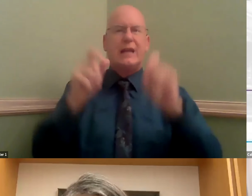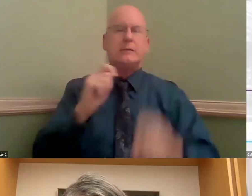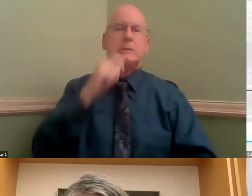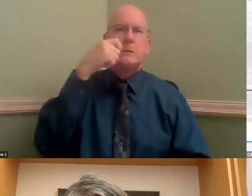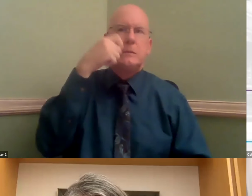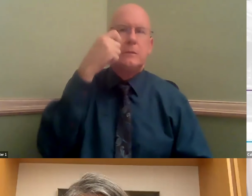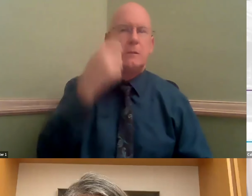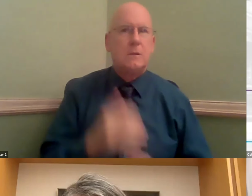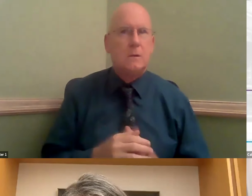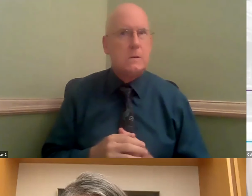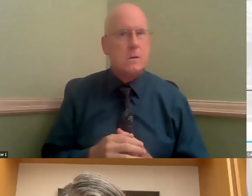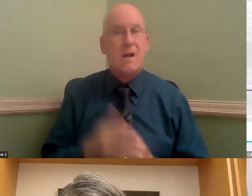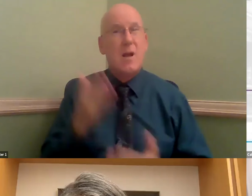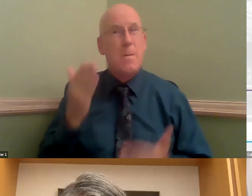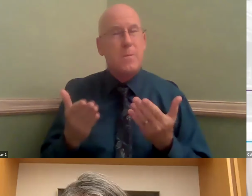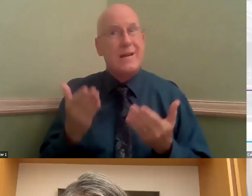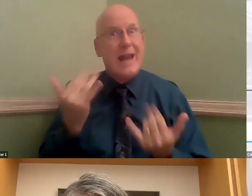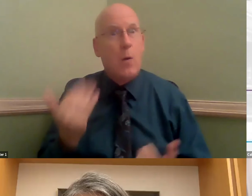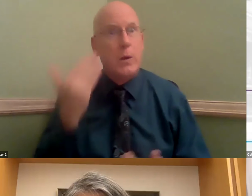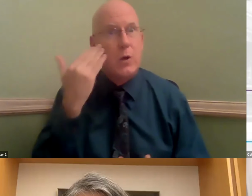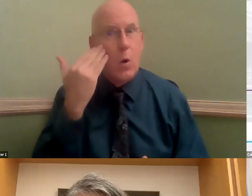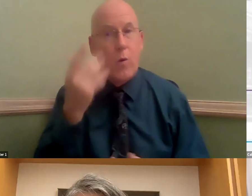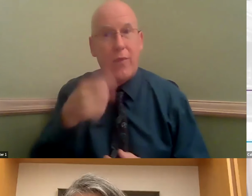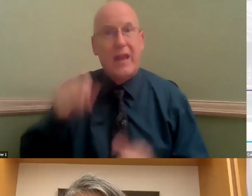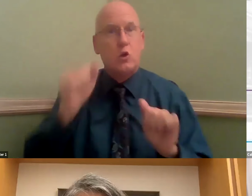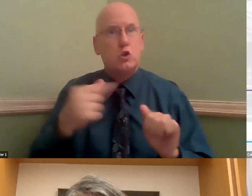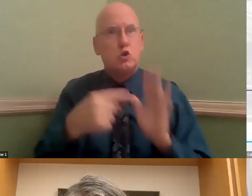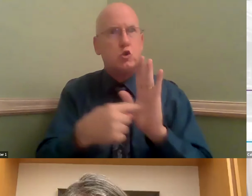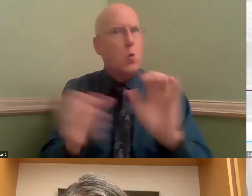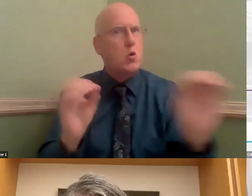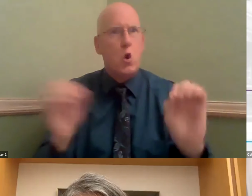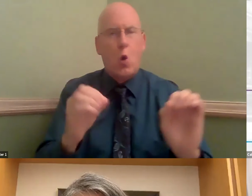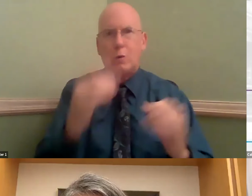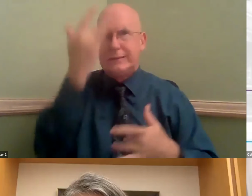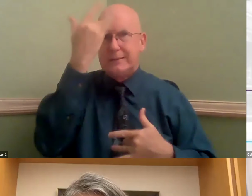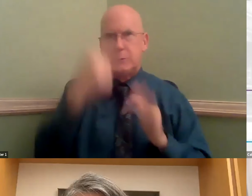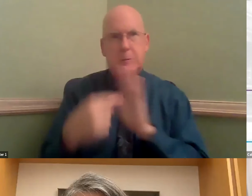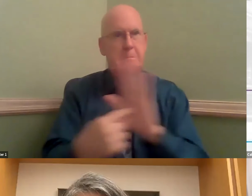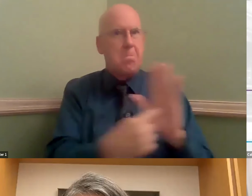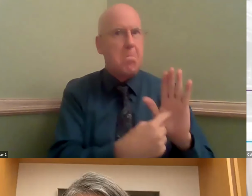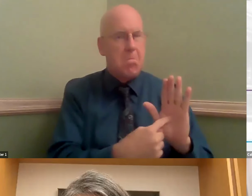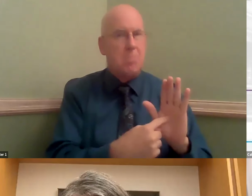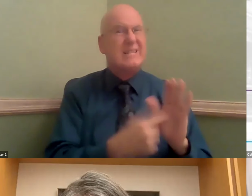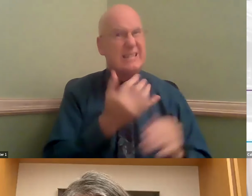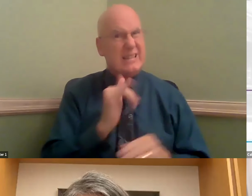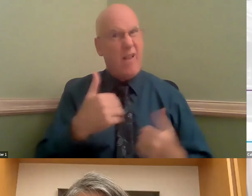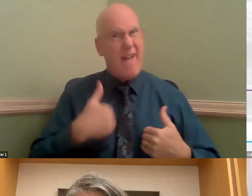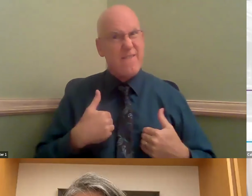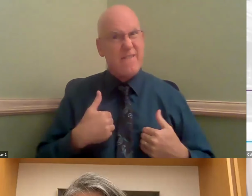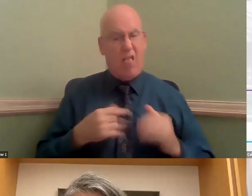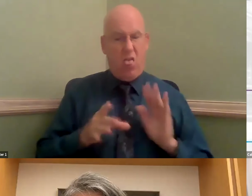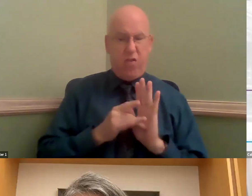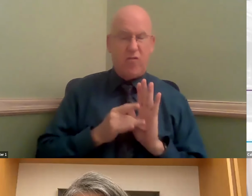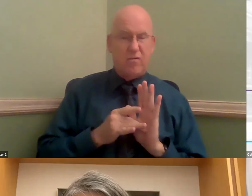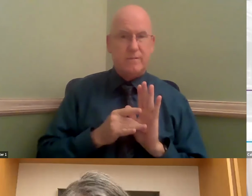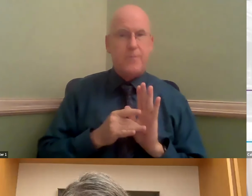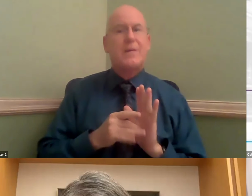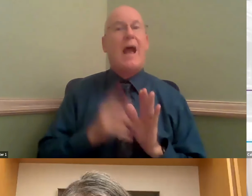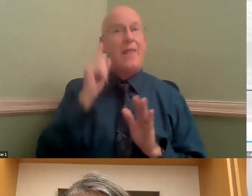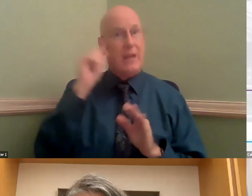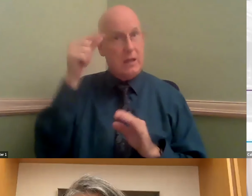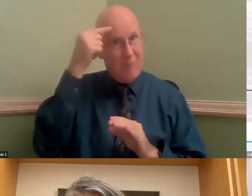many people could be asymptomatic and spreading as well. So I would say government acted too slowly, and then we reopened